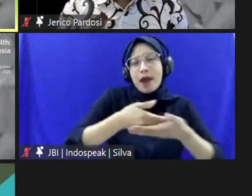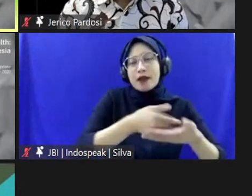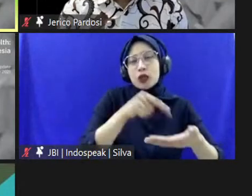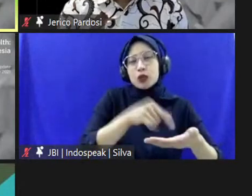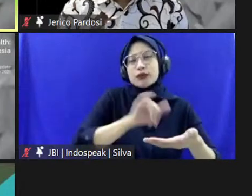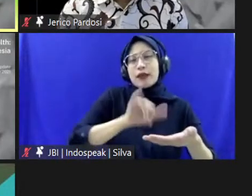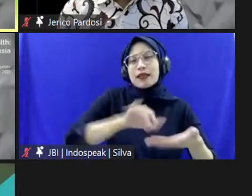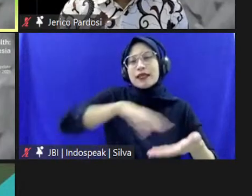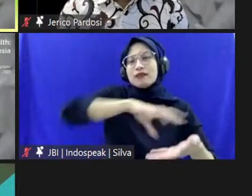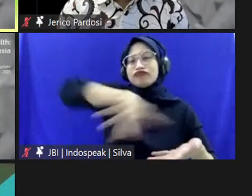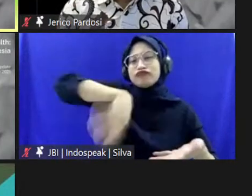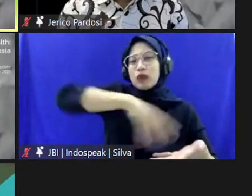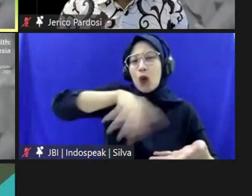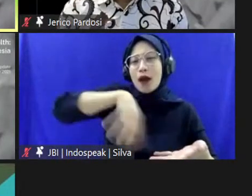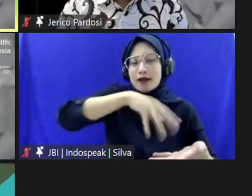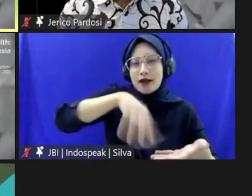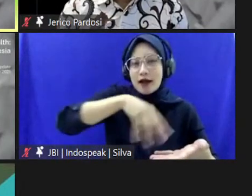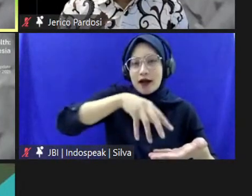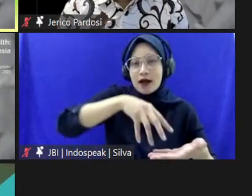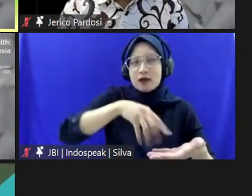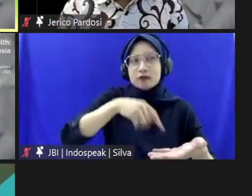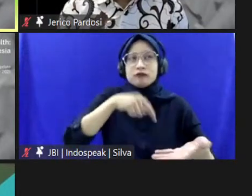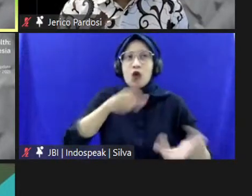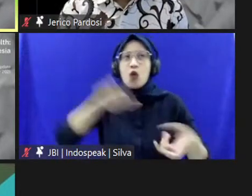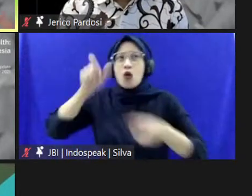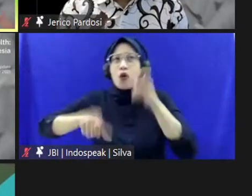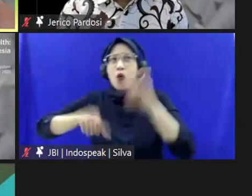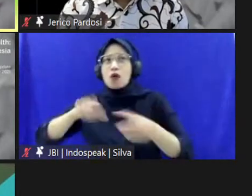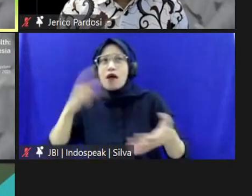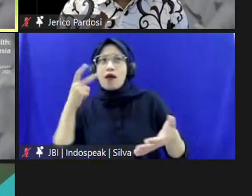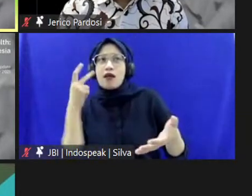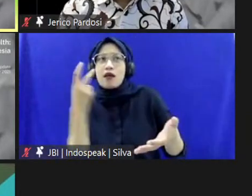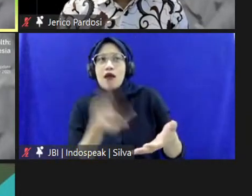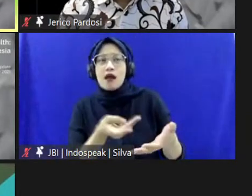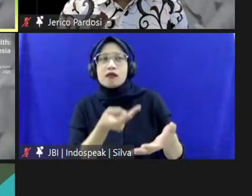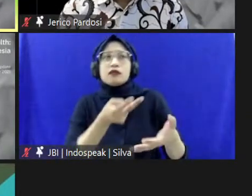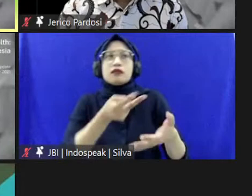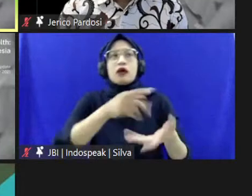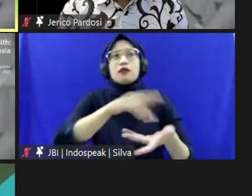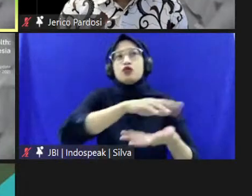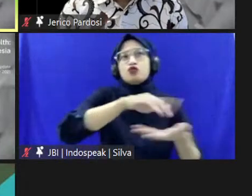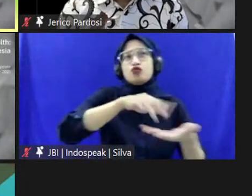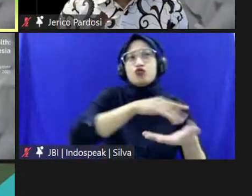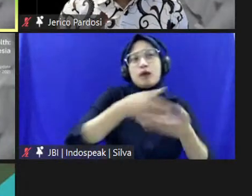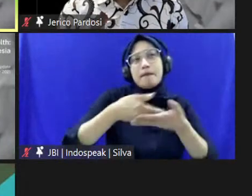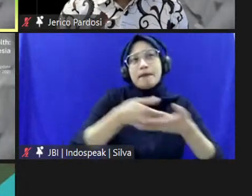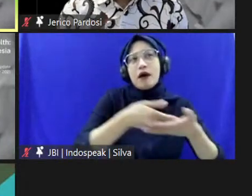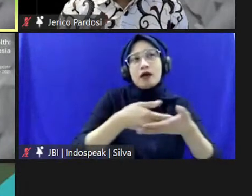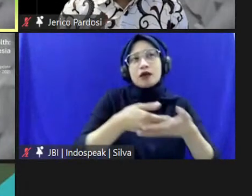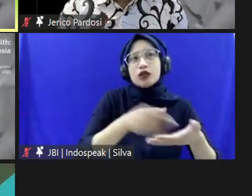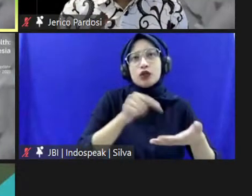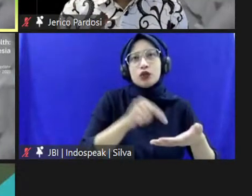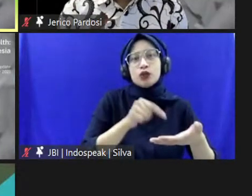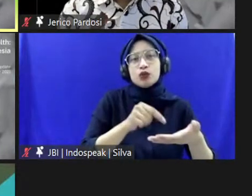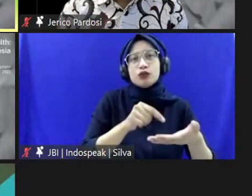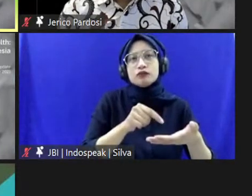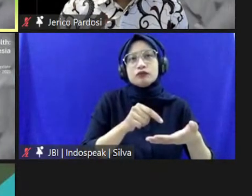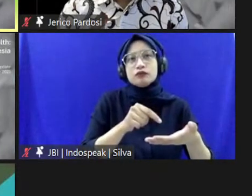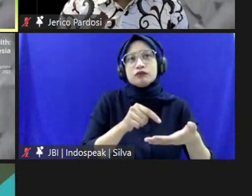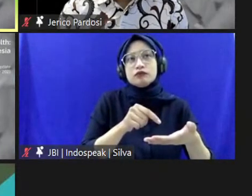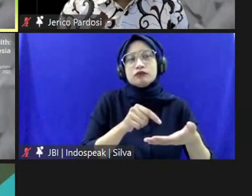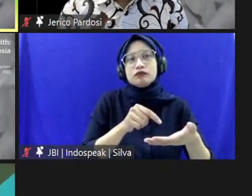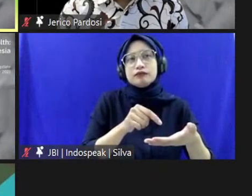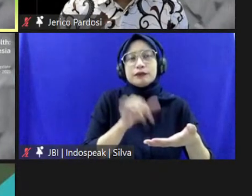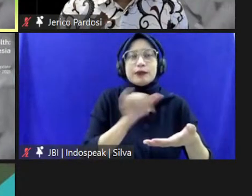only like looking them as like very modern professional with the uniform, but they feel like, oh, you're my part